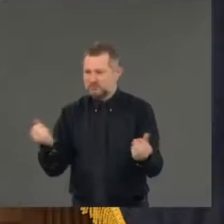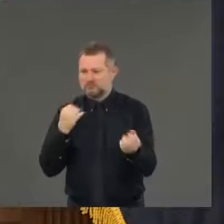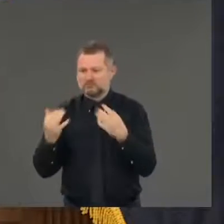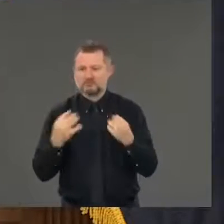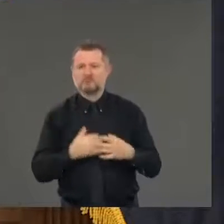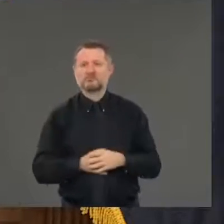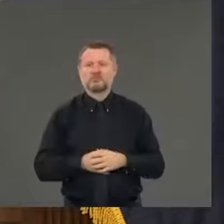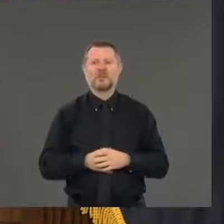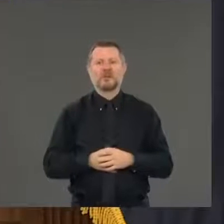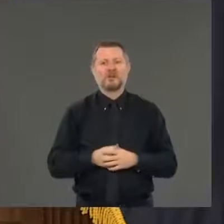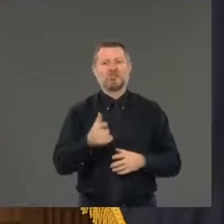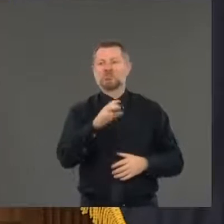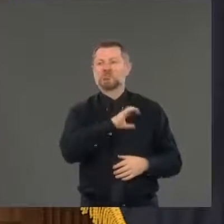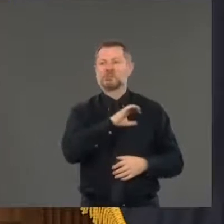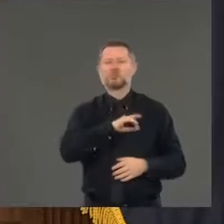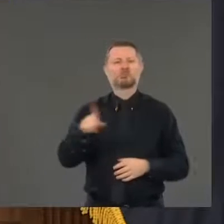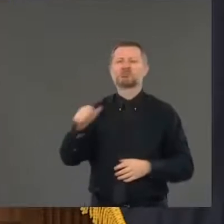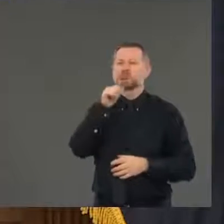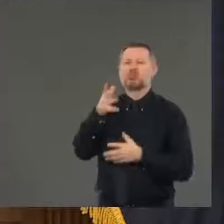police, you know what?